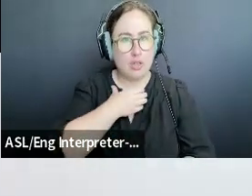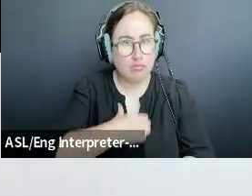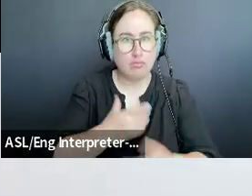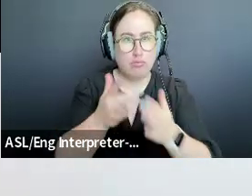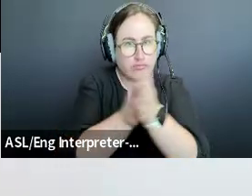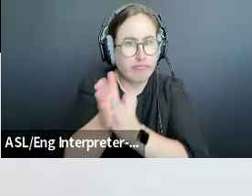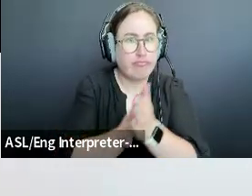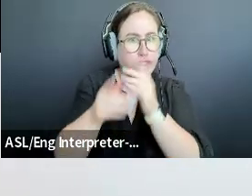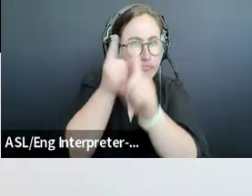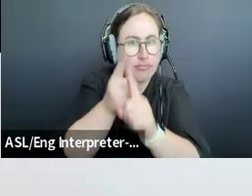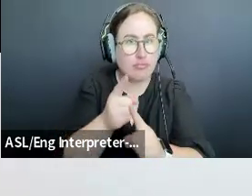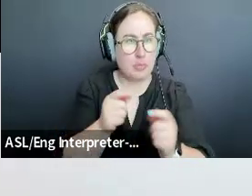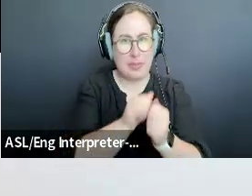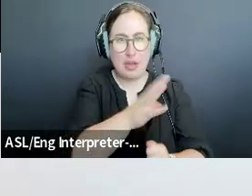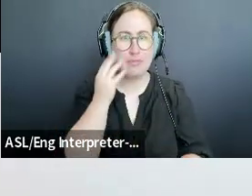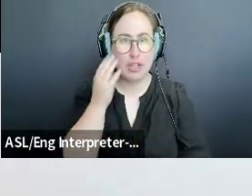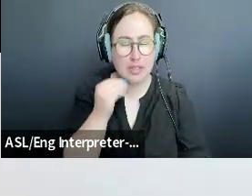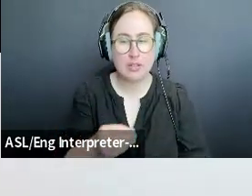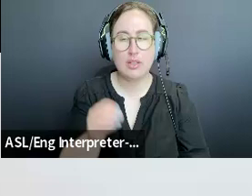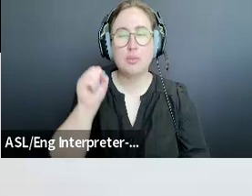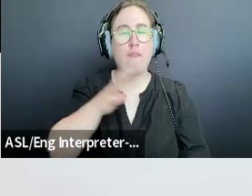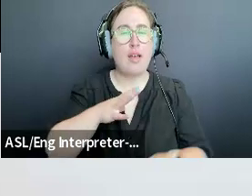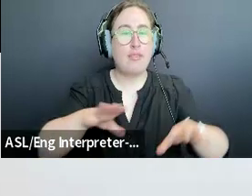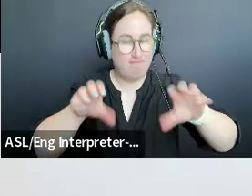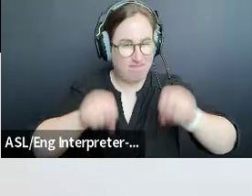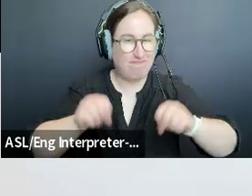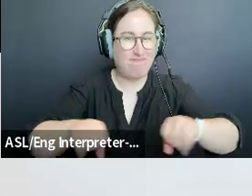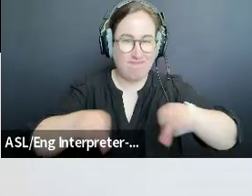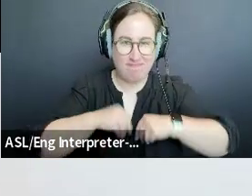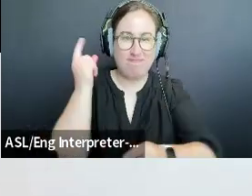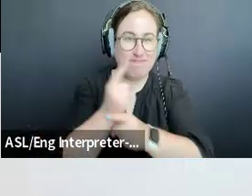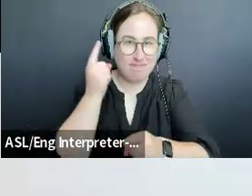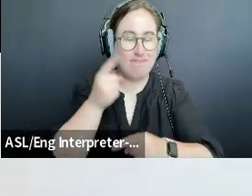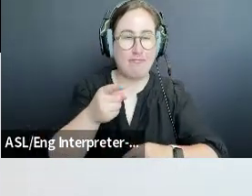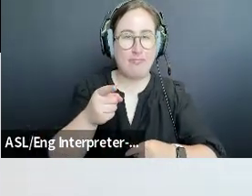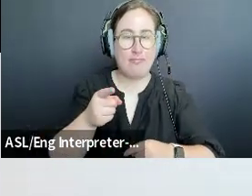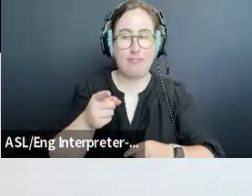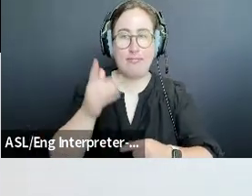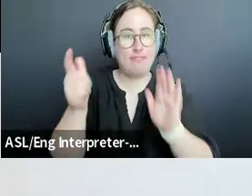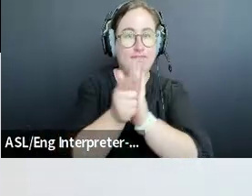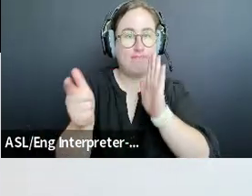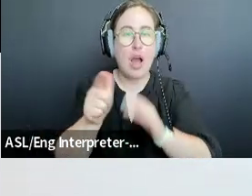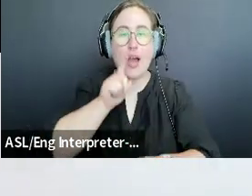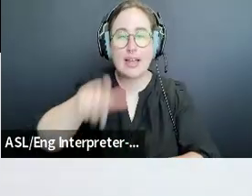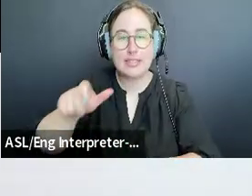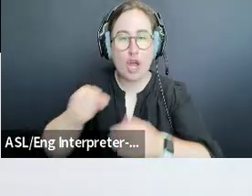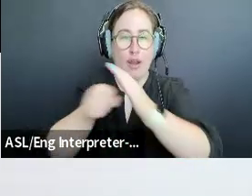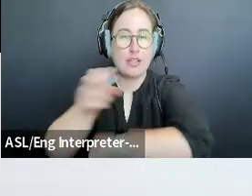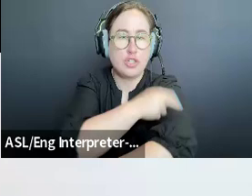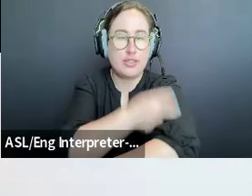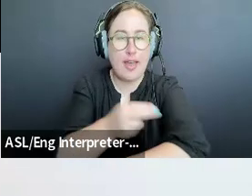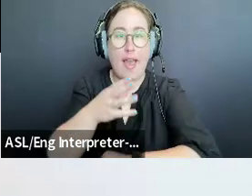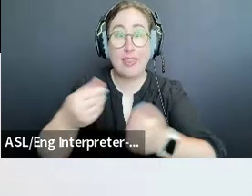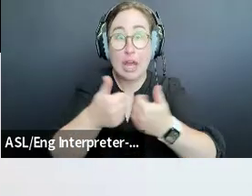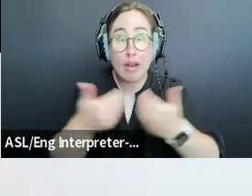experiences that the Supreme Court held that unnecessary institutionalization and segregation of people with